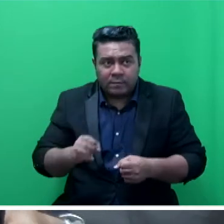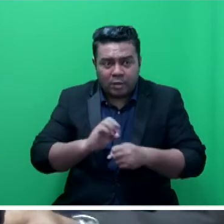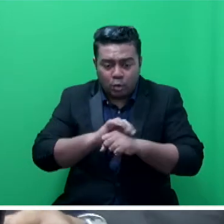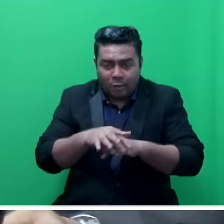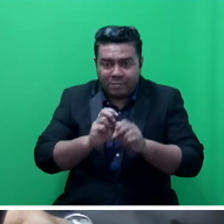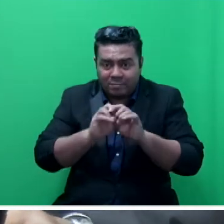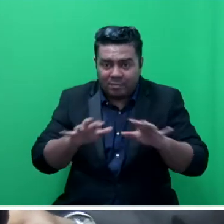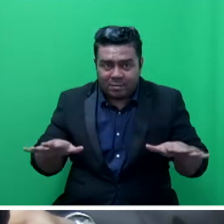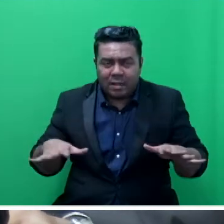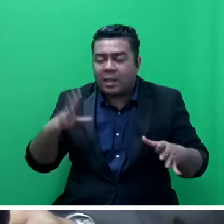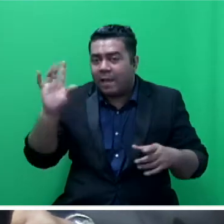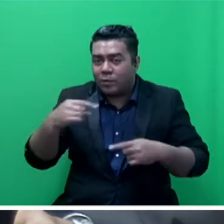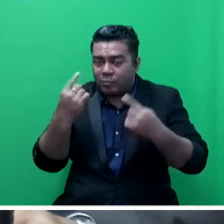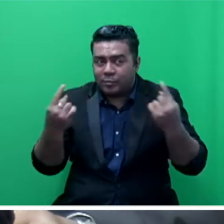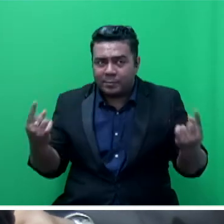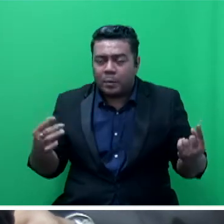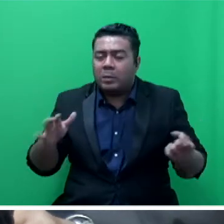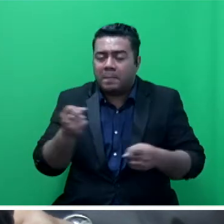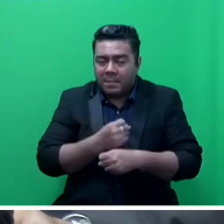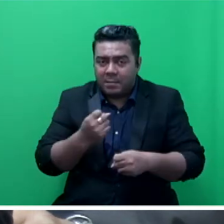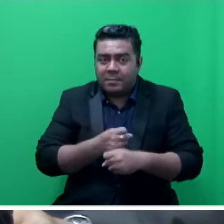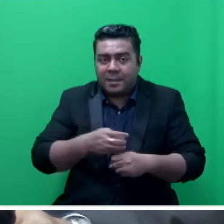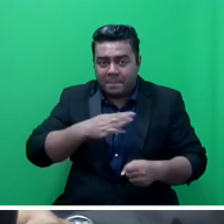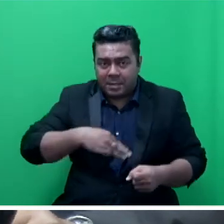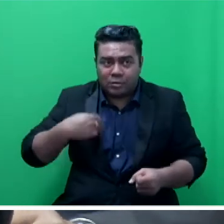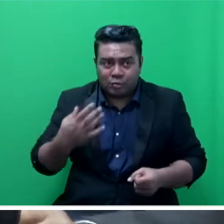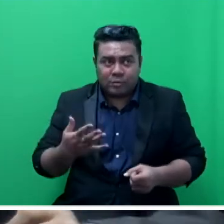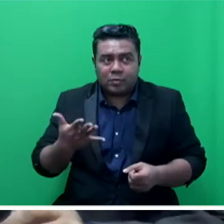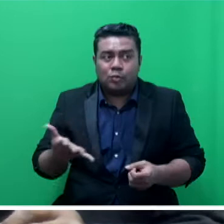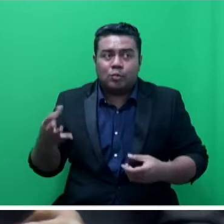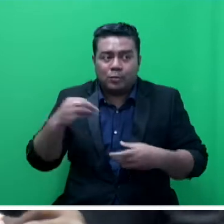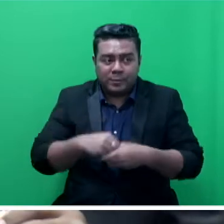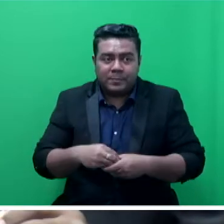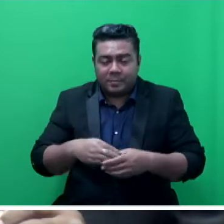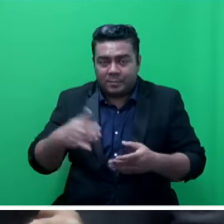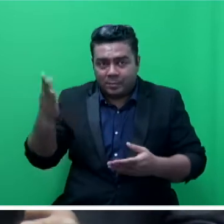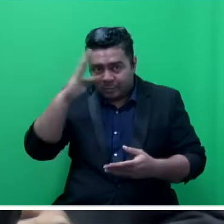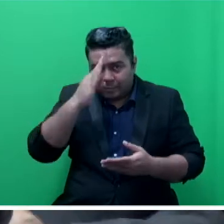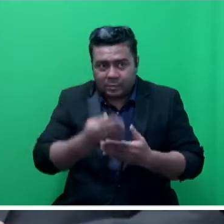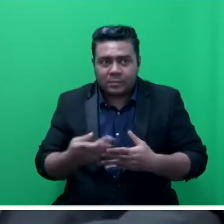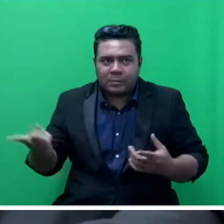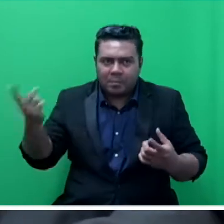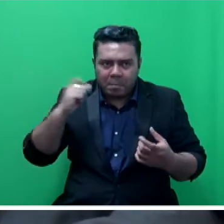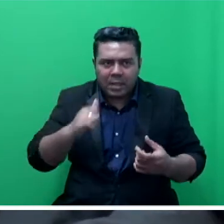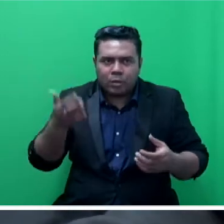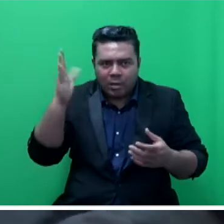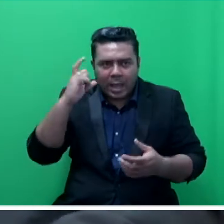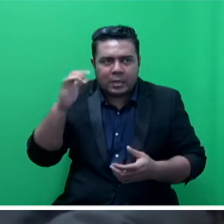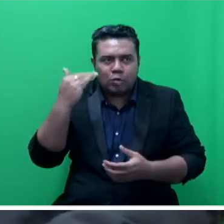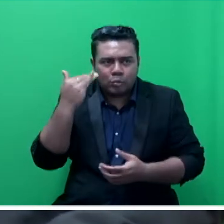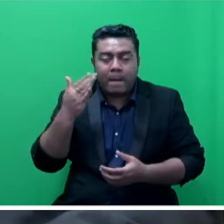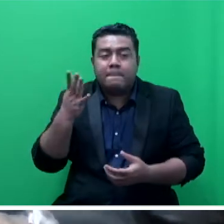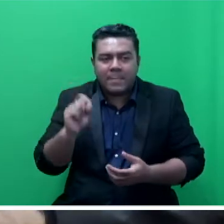crisis, and every effort was being made by the ministry to get the students back into the classroom, but the